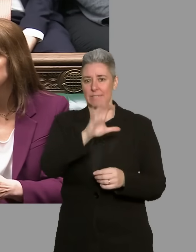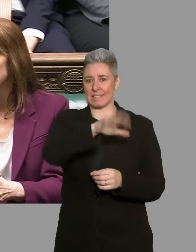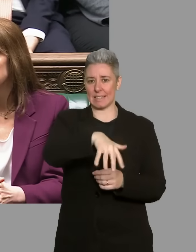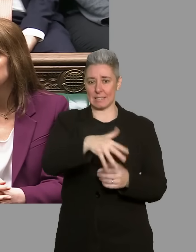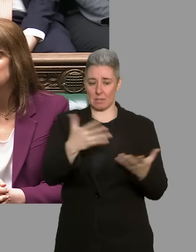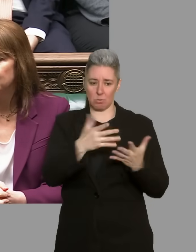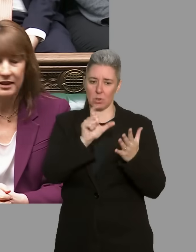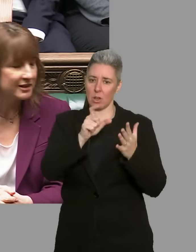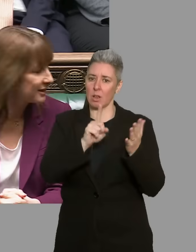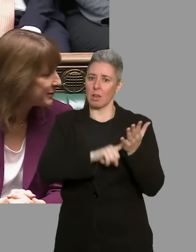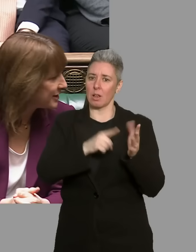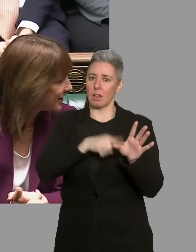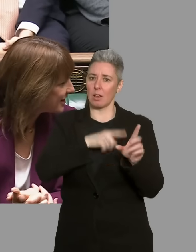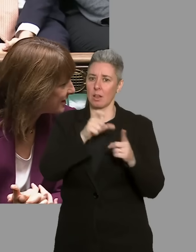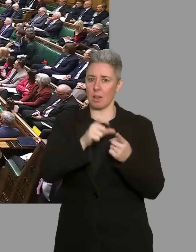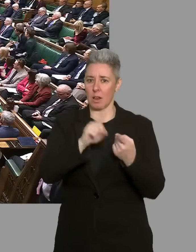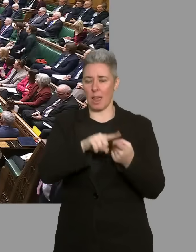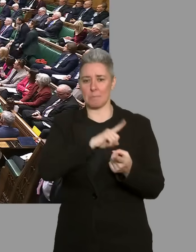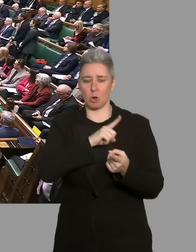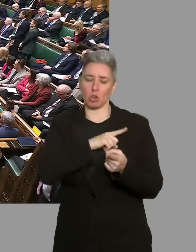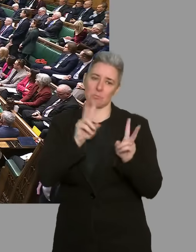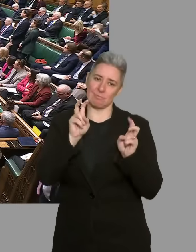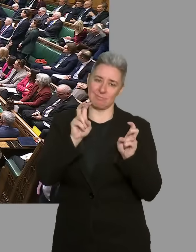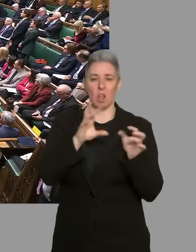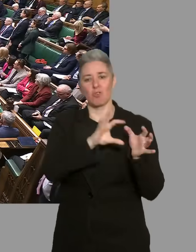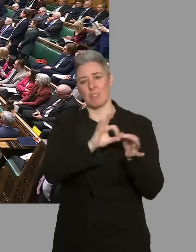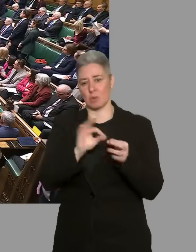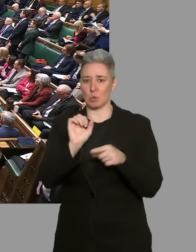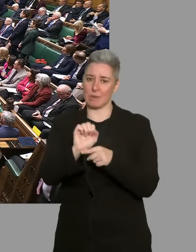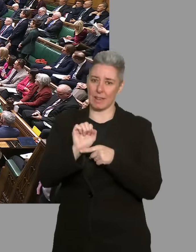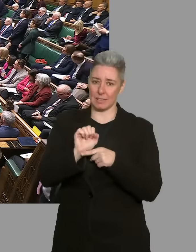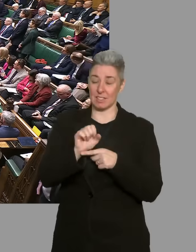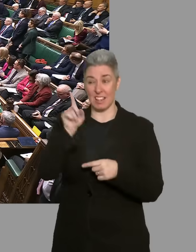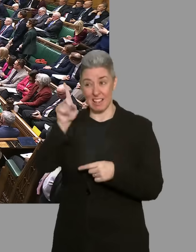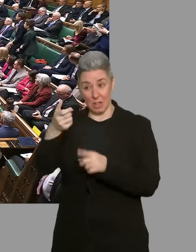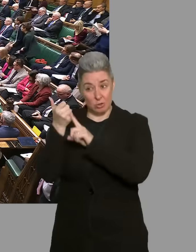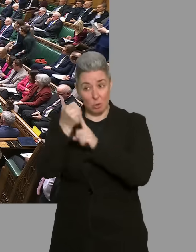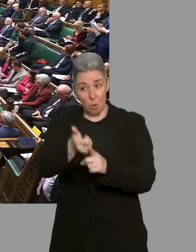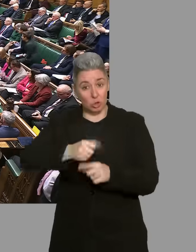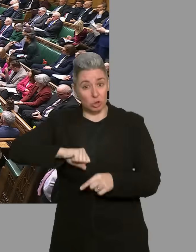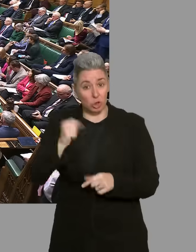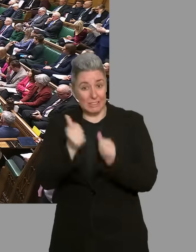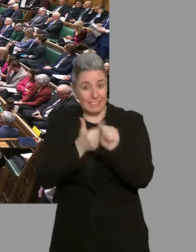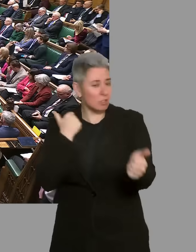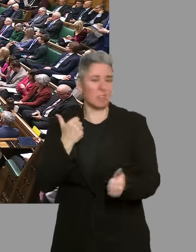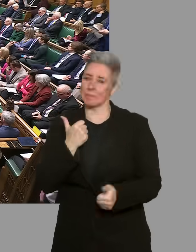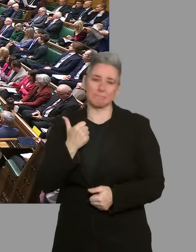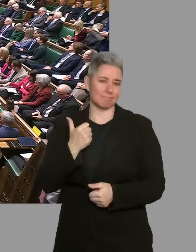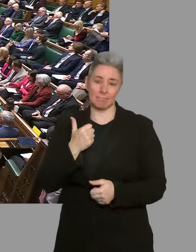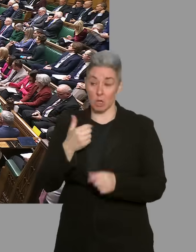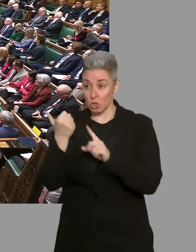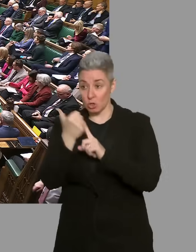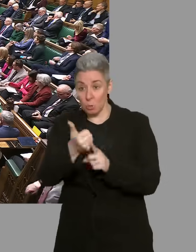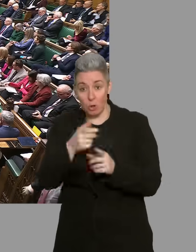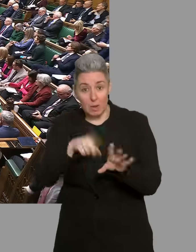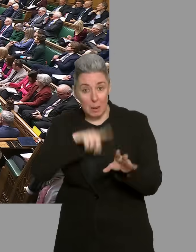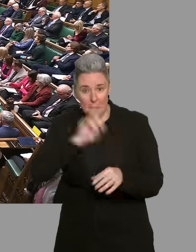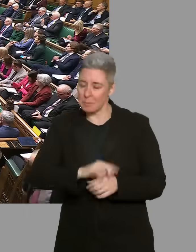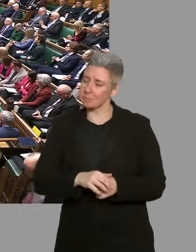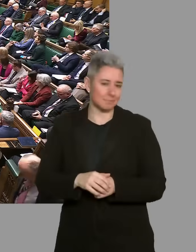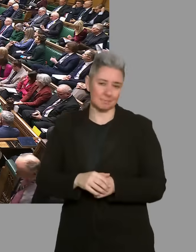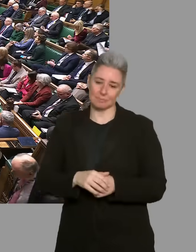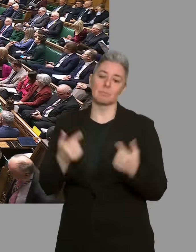security. We do. Pam Cox. Thank you, Mr. Speaker. This government is tackling patient waiting lists through